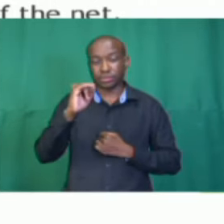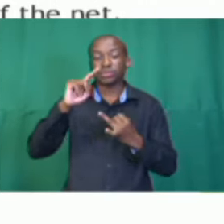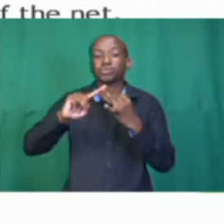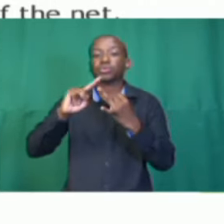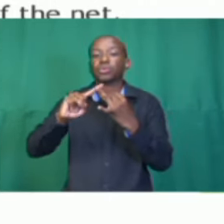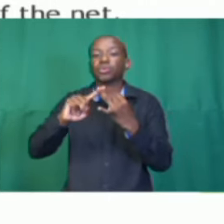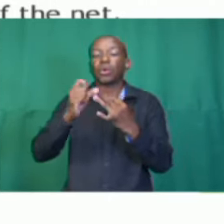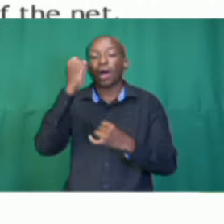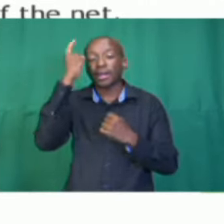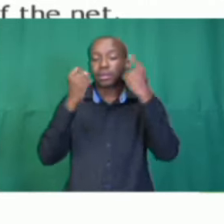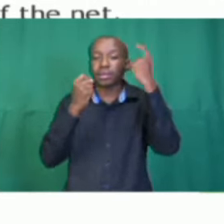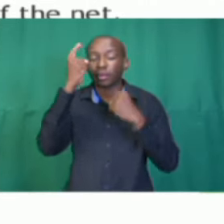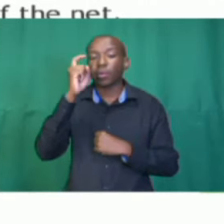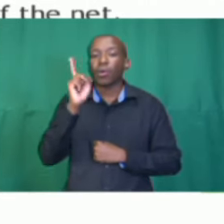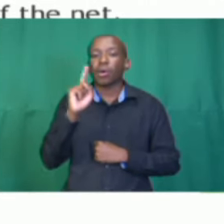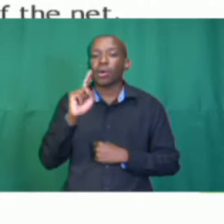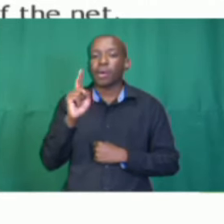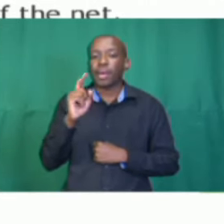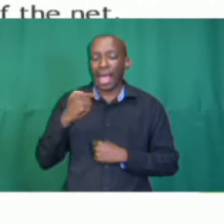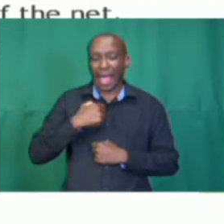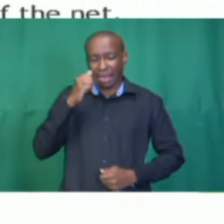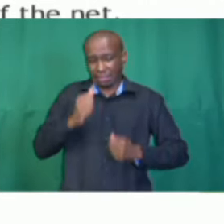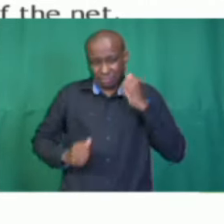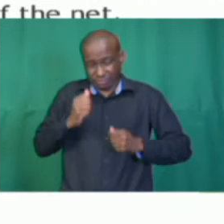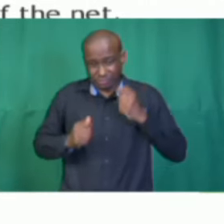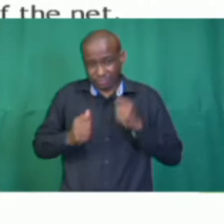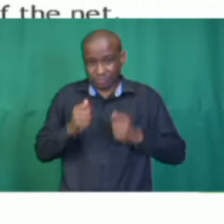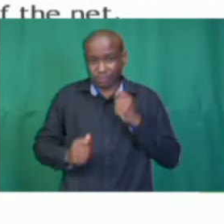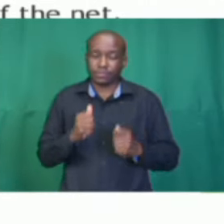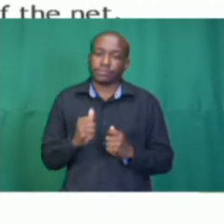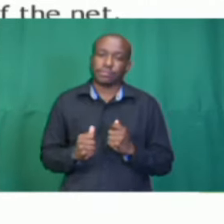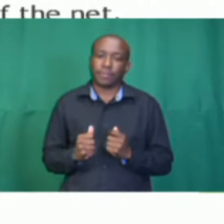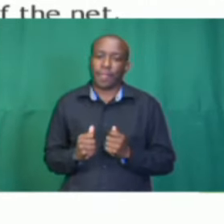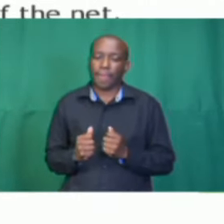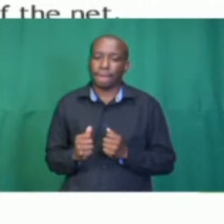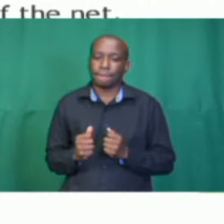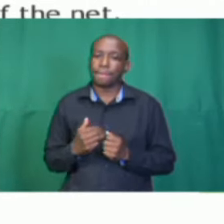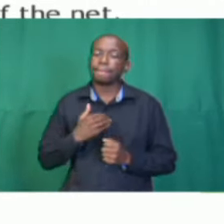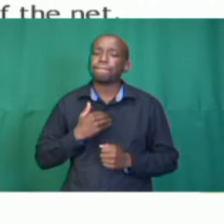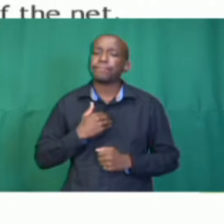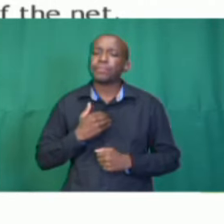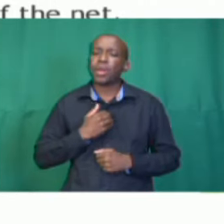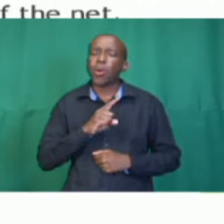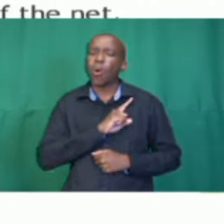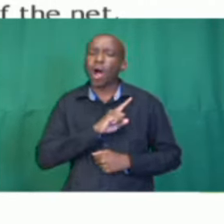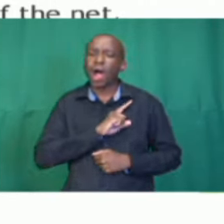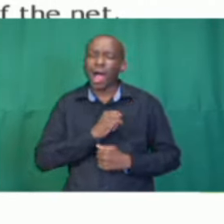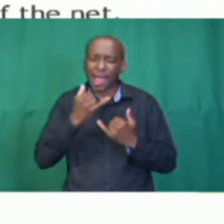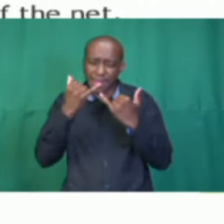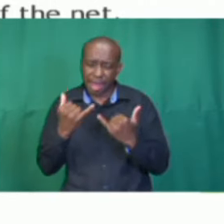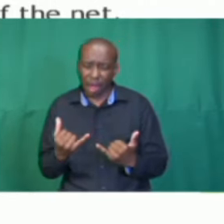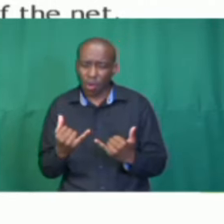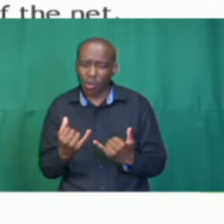other idea, which is I sprinted. Then the question would be, why did the writer decide to